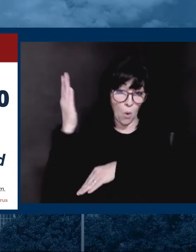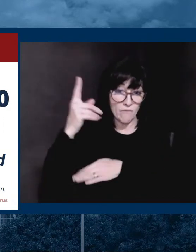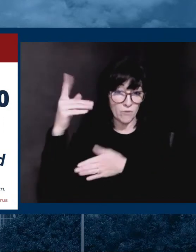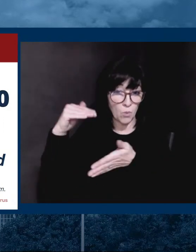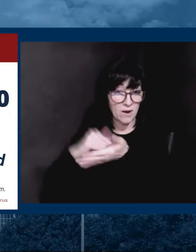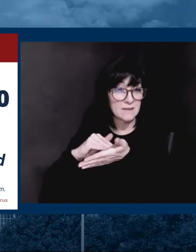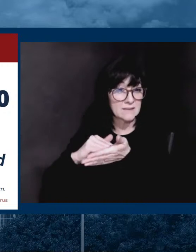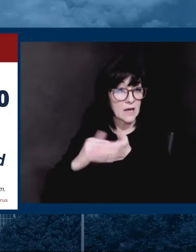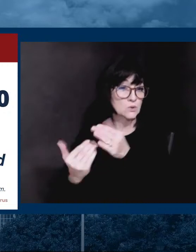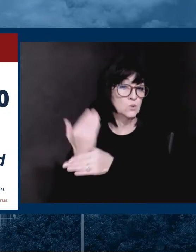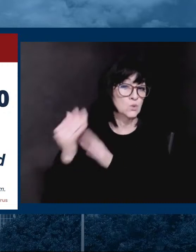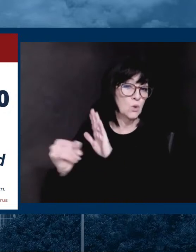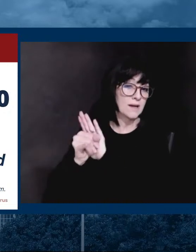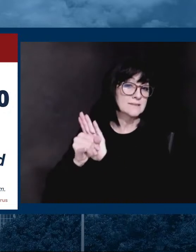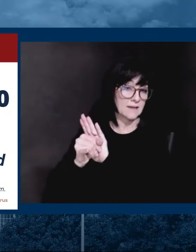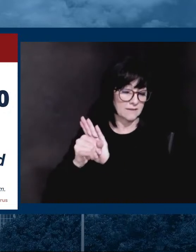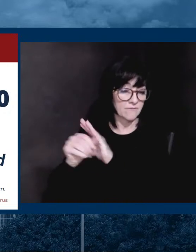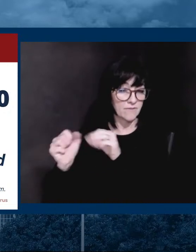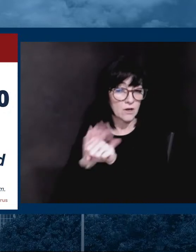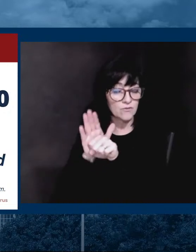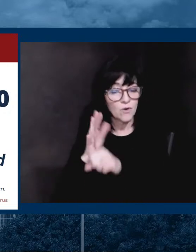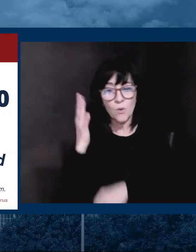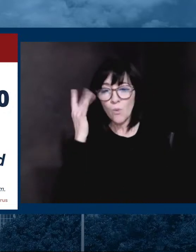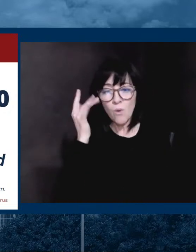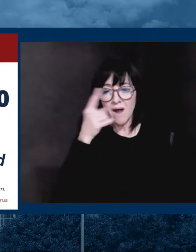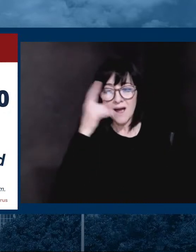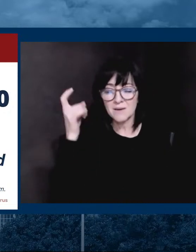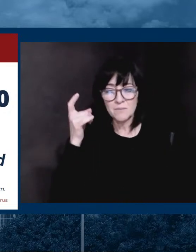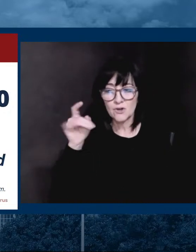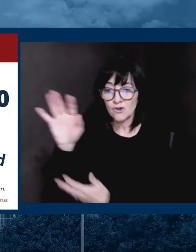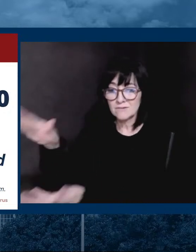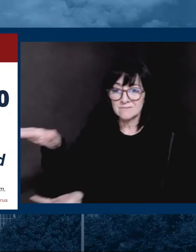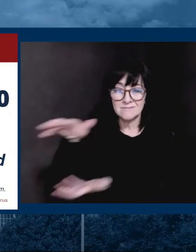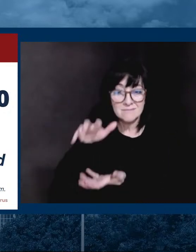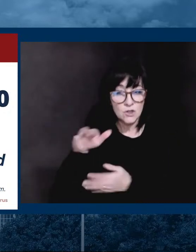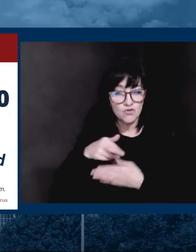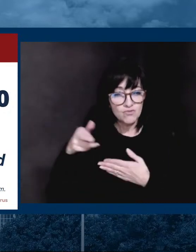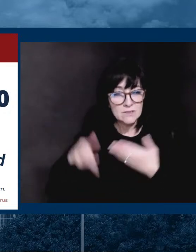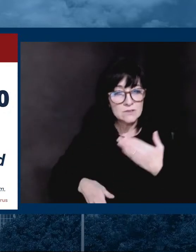due to the fact that some batches of test results came in on an individual